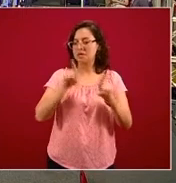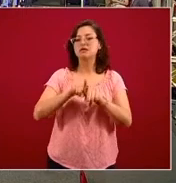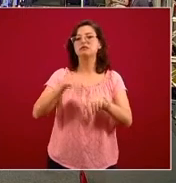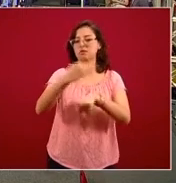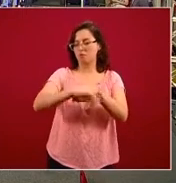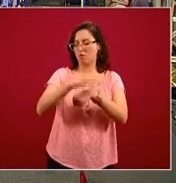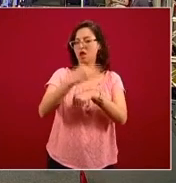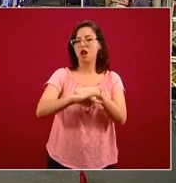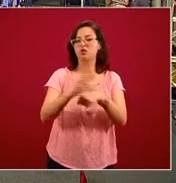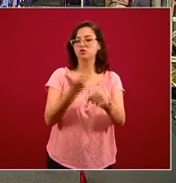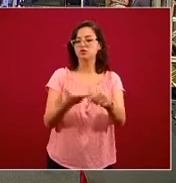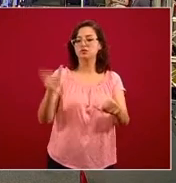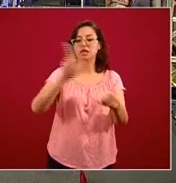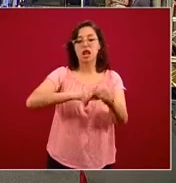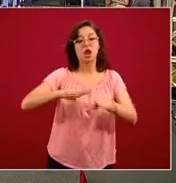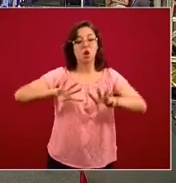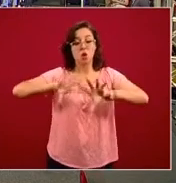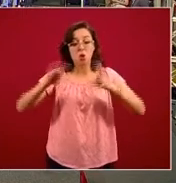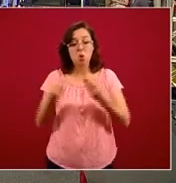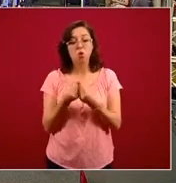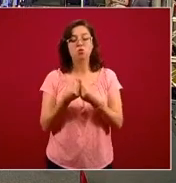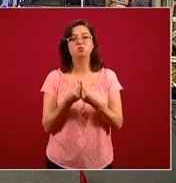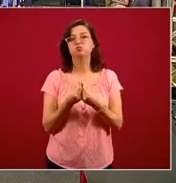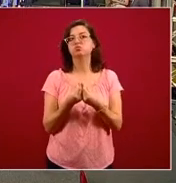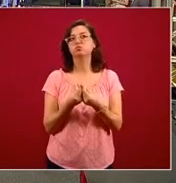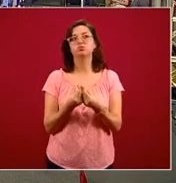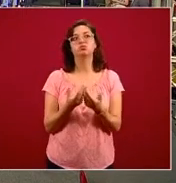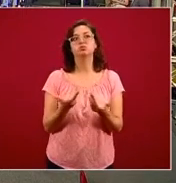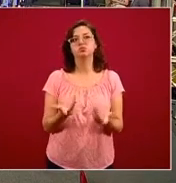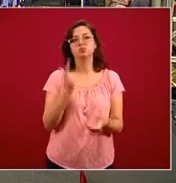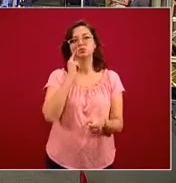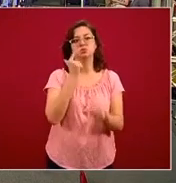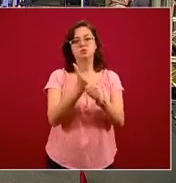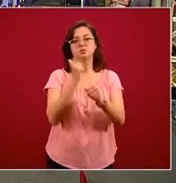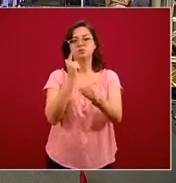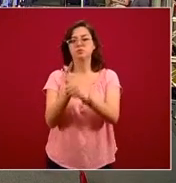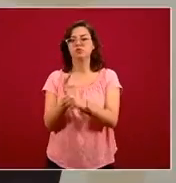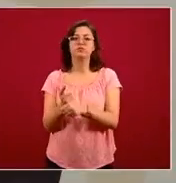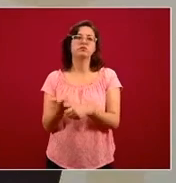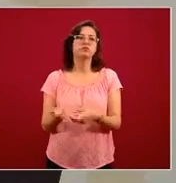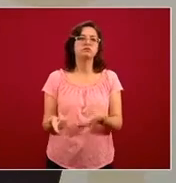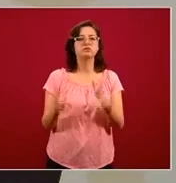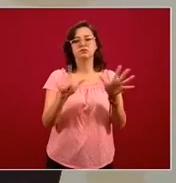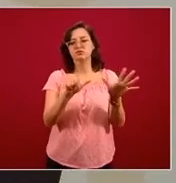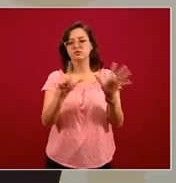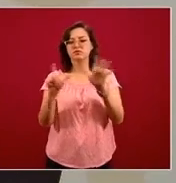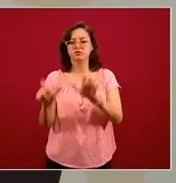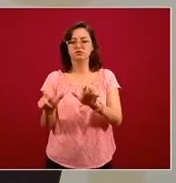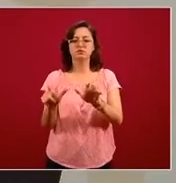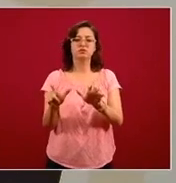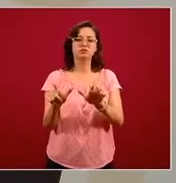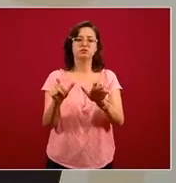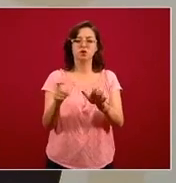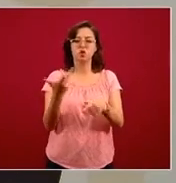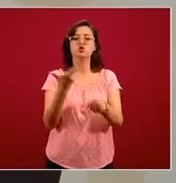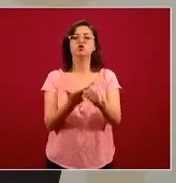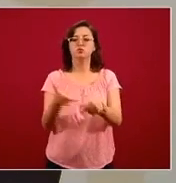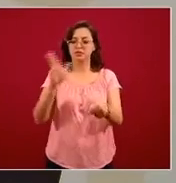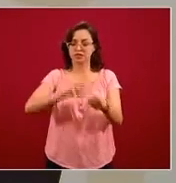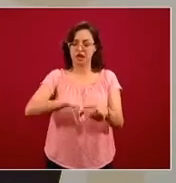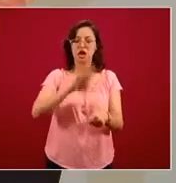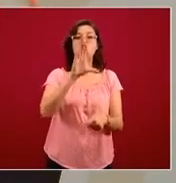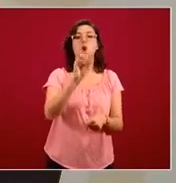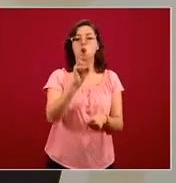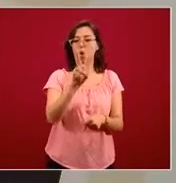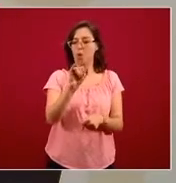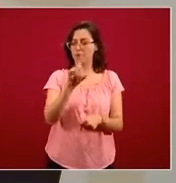going to have temporary COVID-19 hospitals. Up to today, we have identified about 700, a little bit